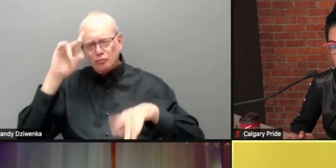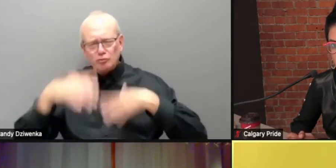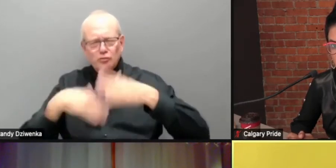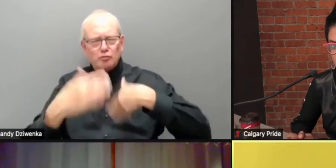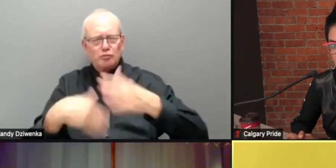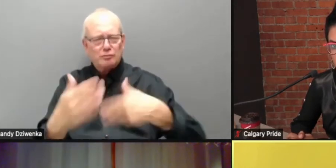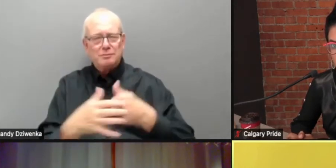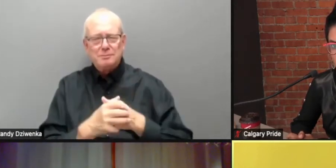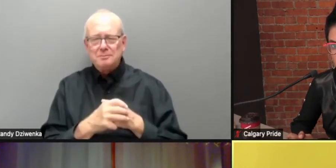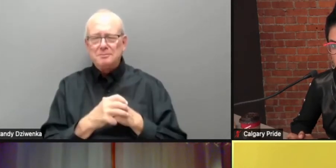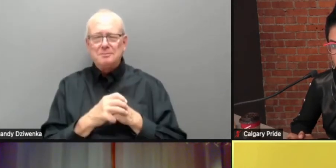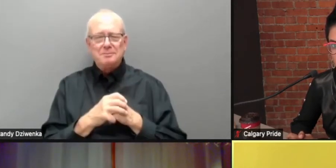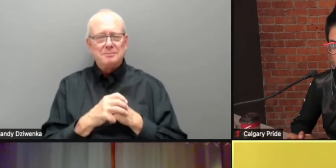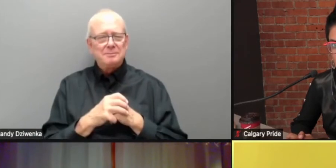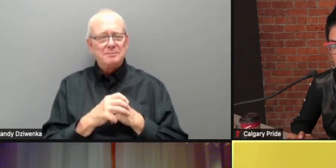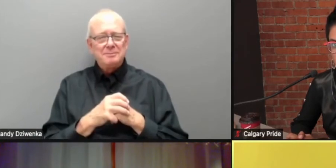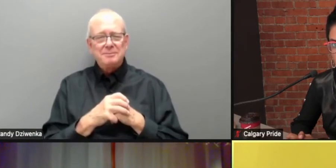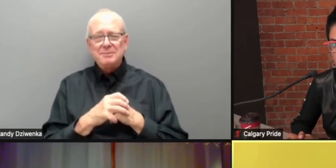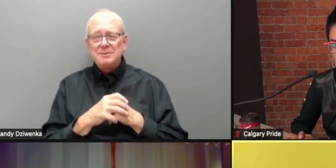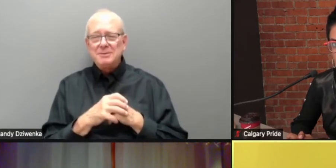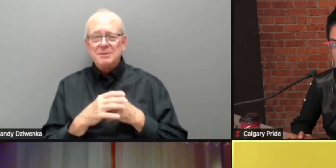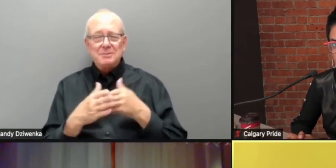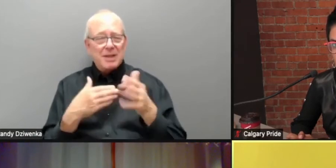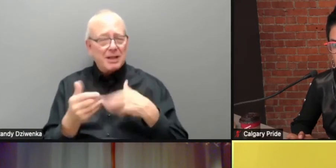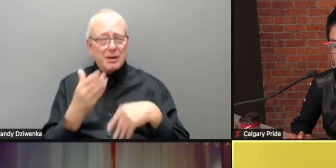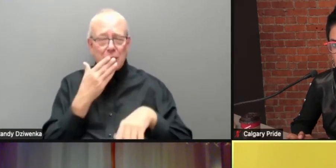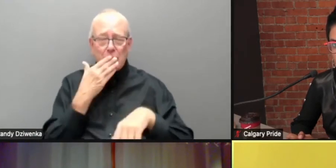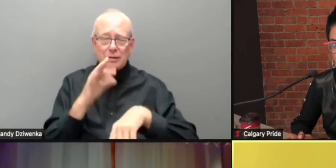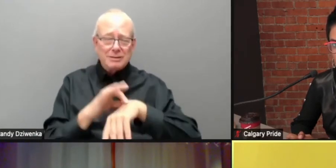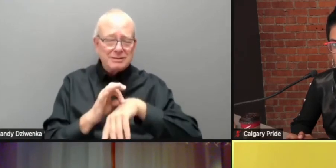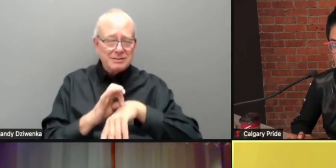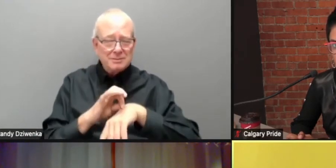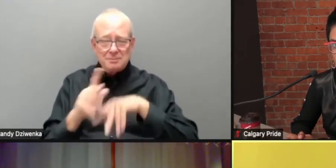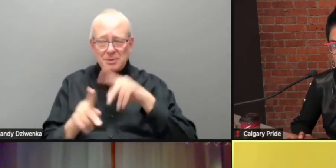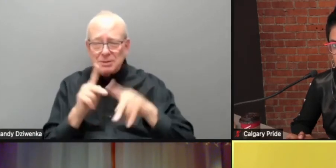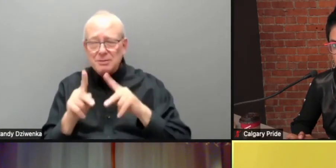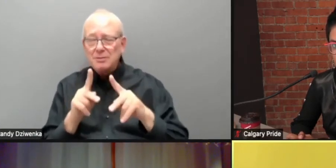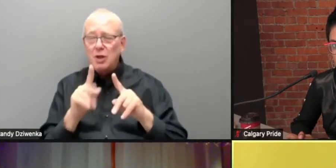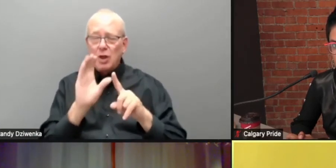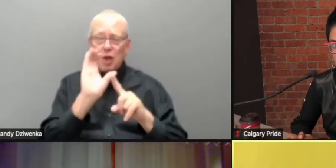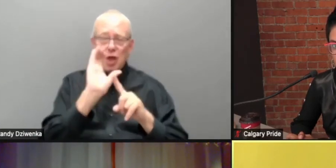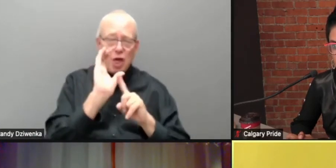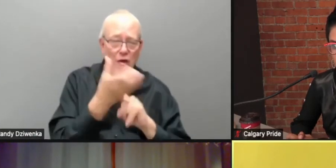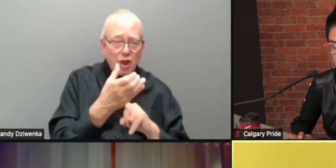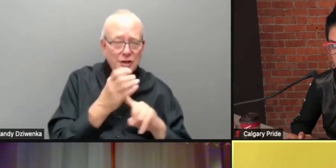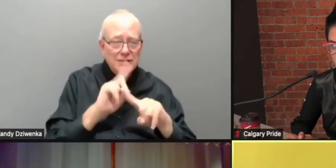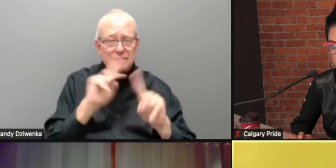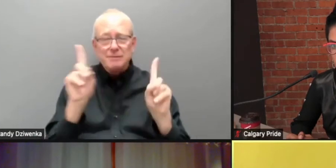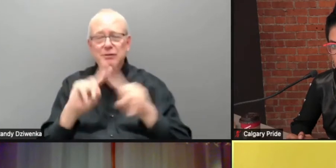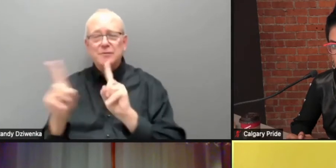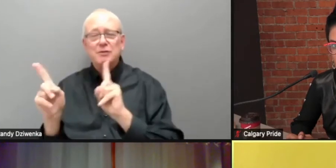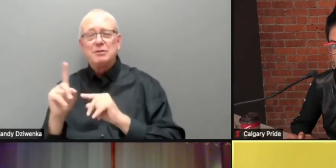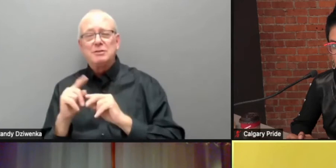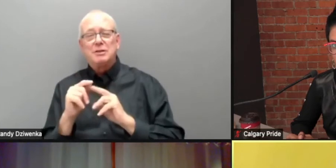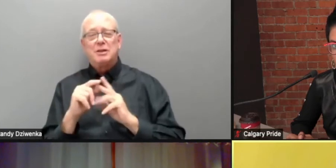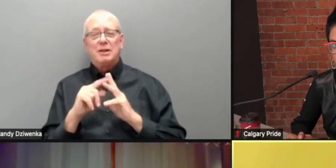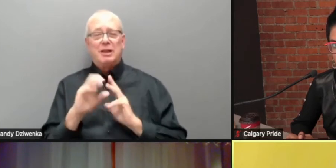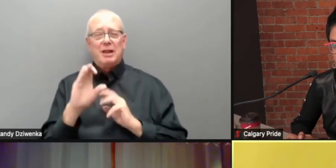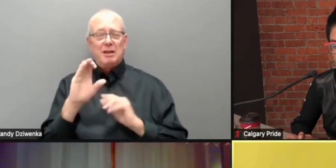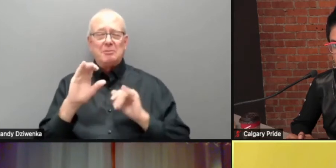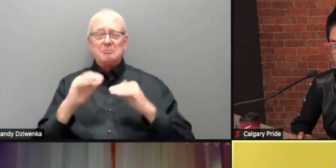caste, creed, after all, we are all humans. We are all equal. We are all born the same. It's the human beings who